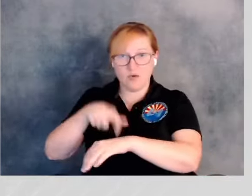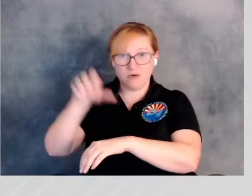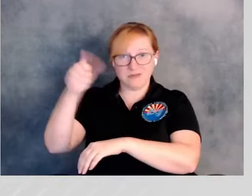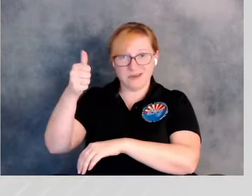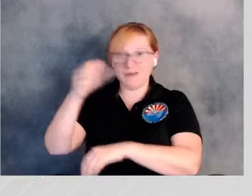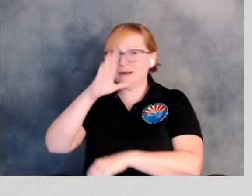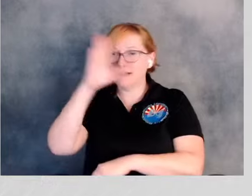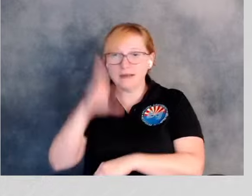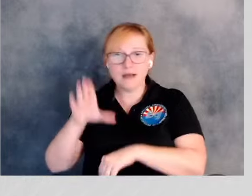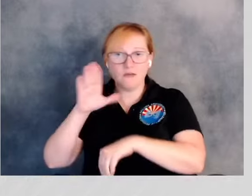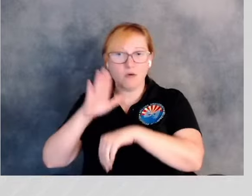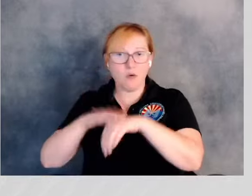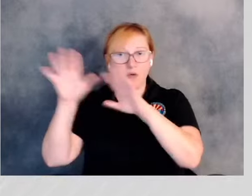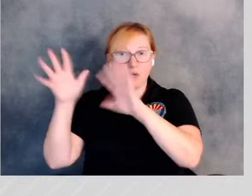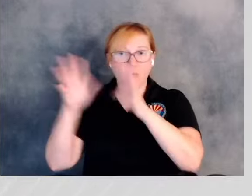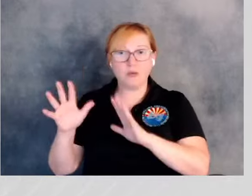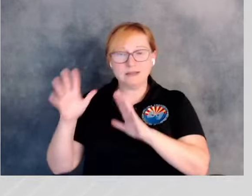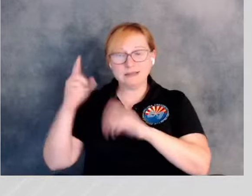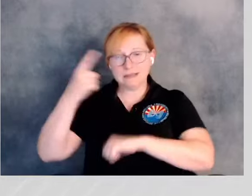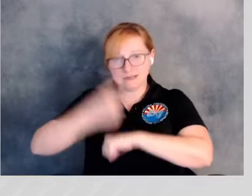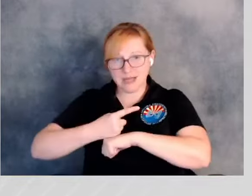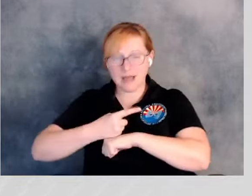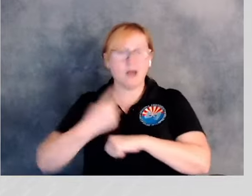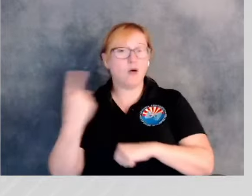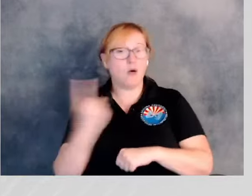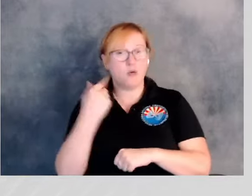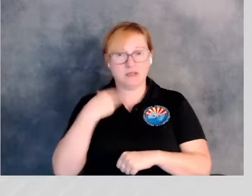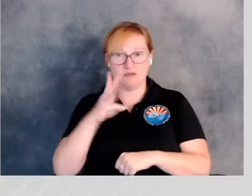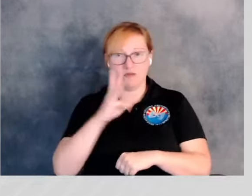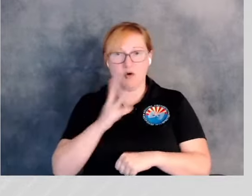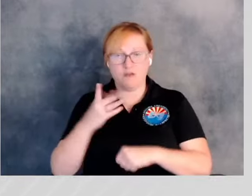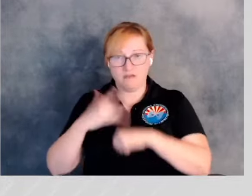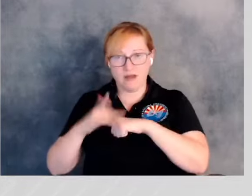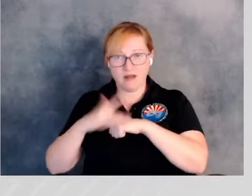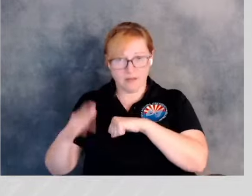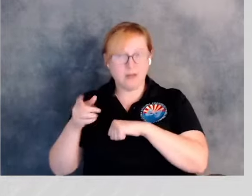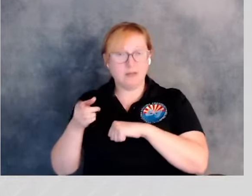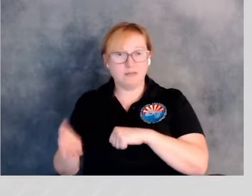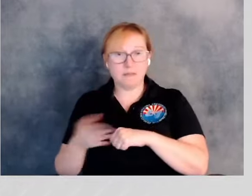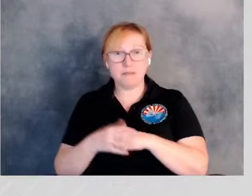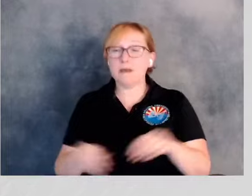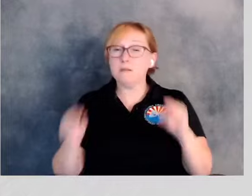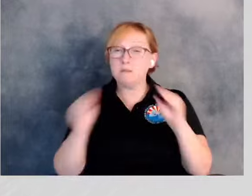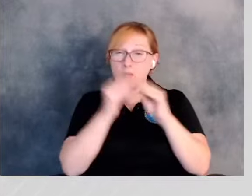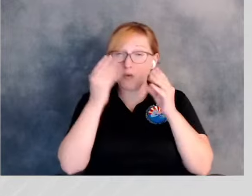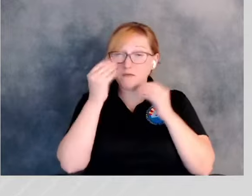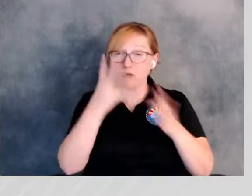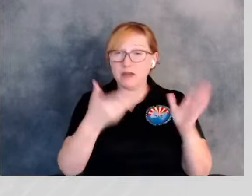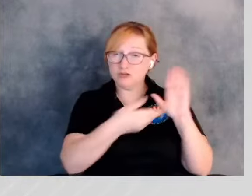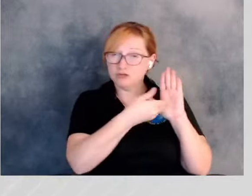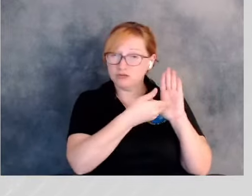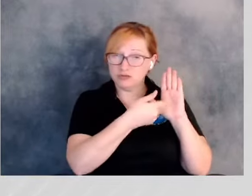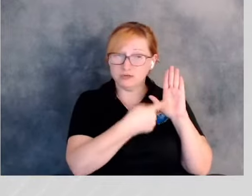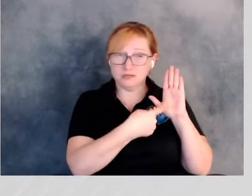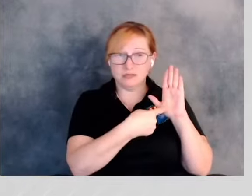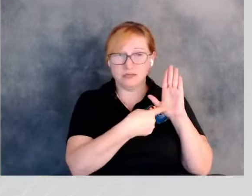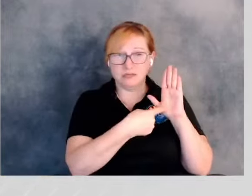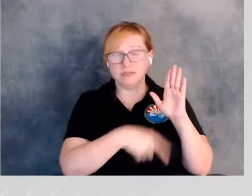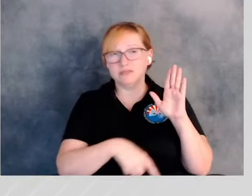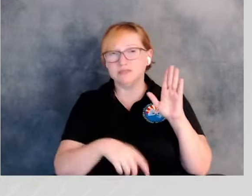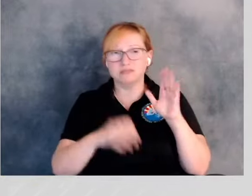available. There's more information in this book. It goes into home hardening, what